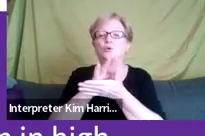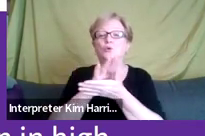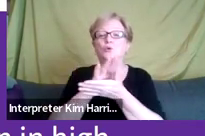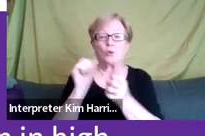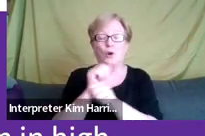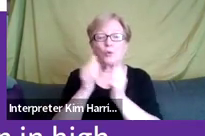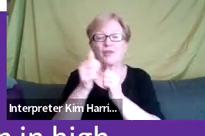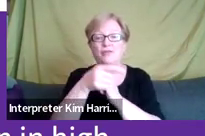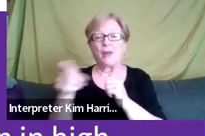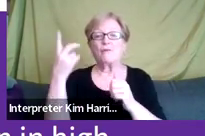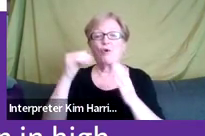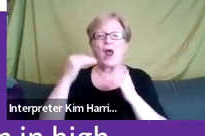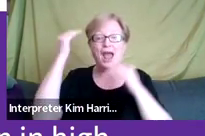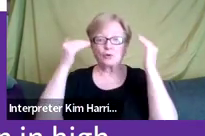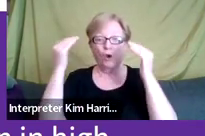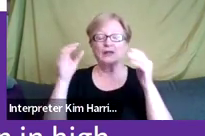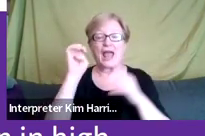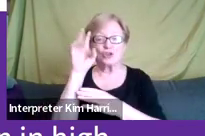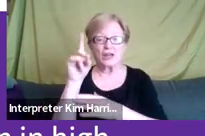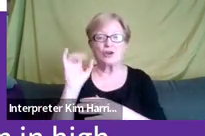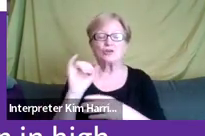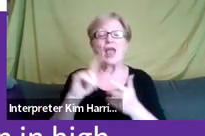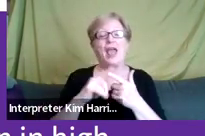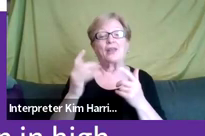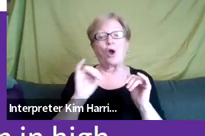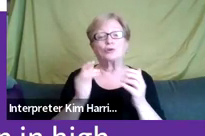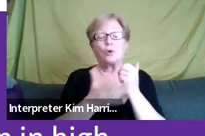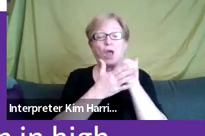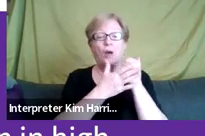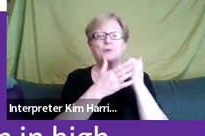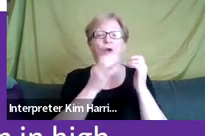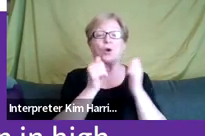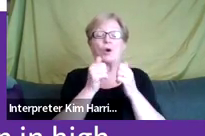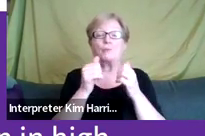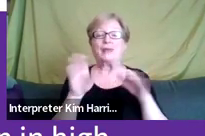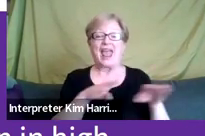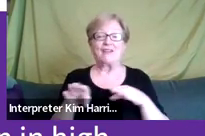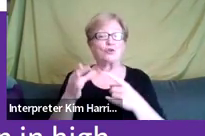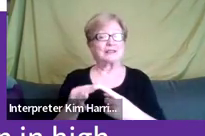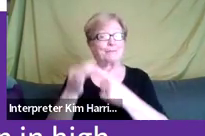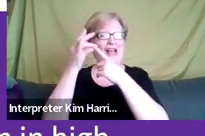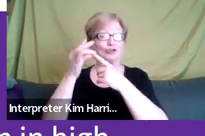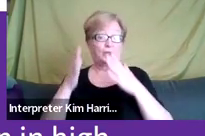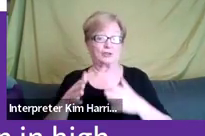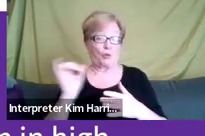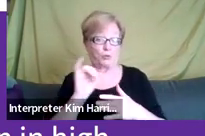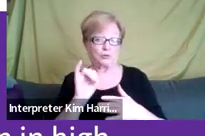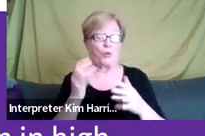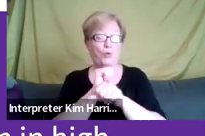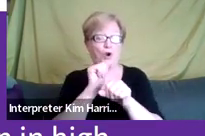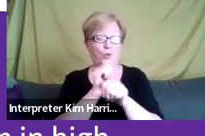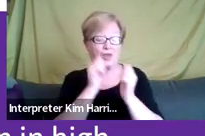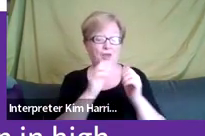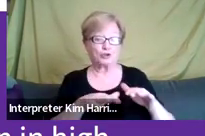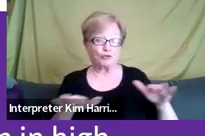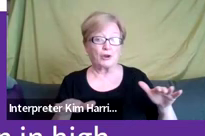on to elementary education as a behavior specialist, where I was able to see that there wasn't